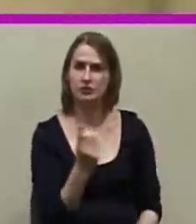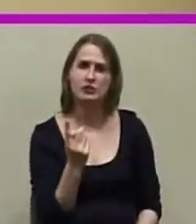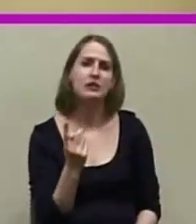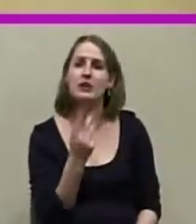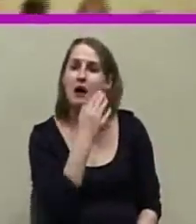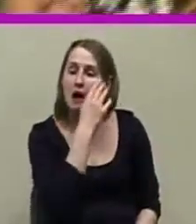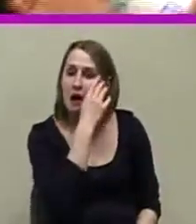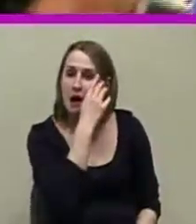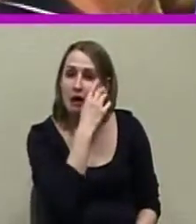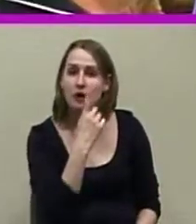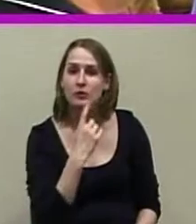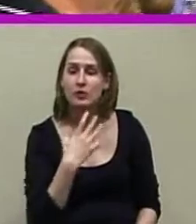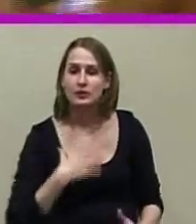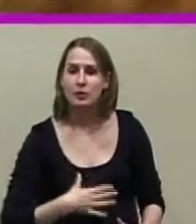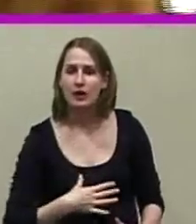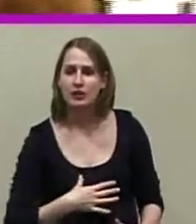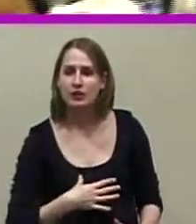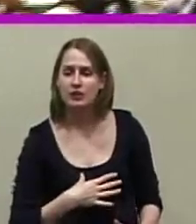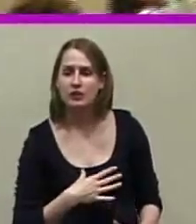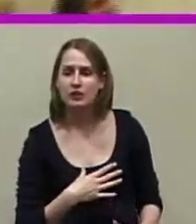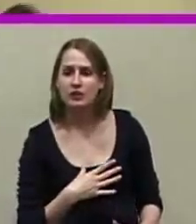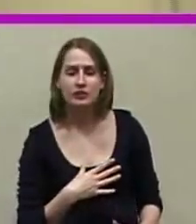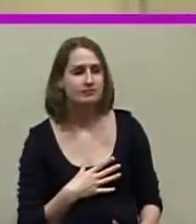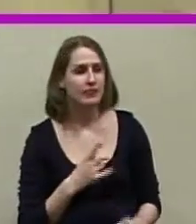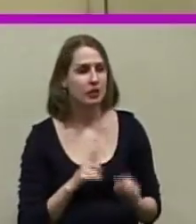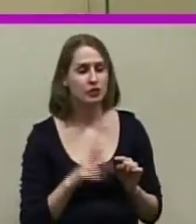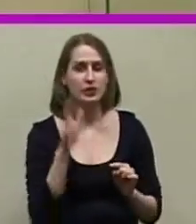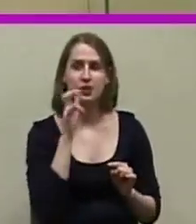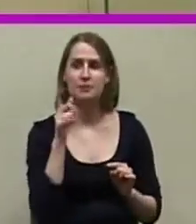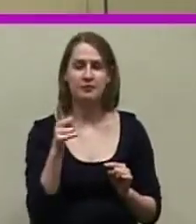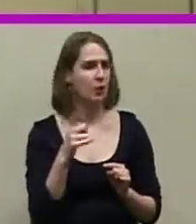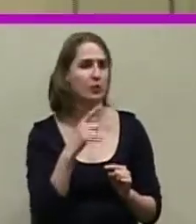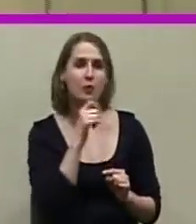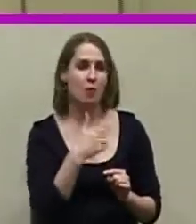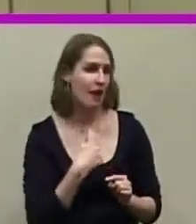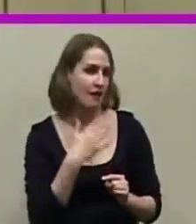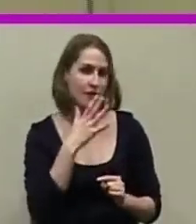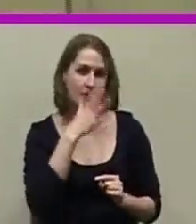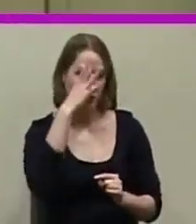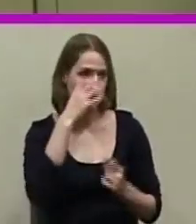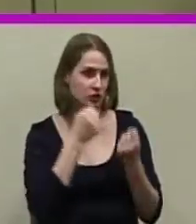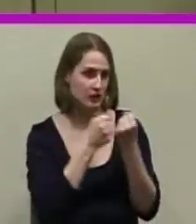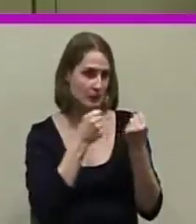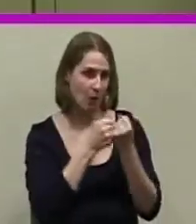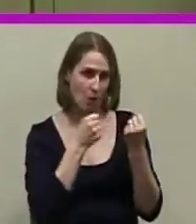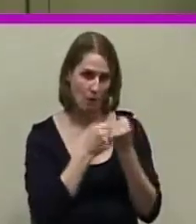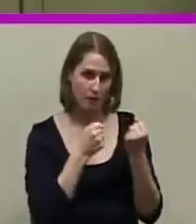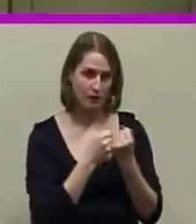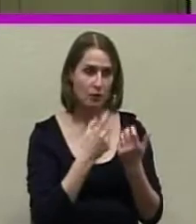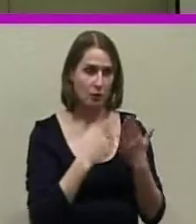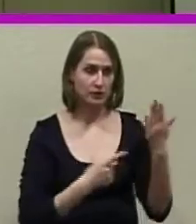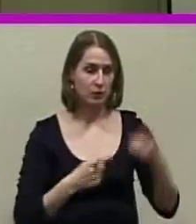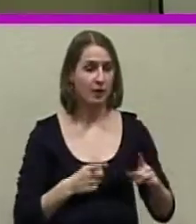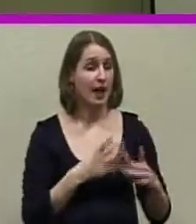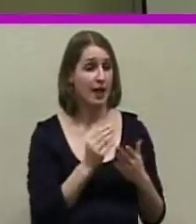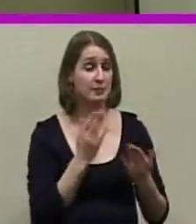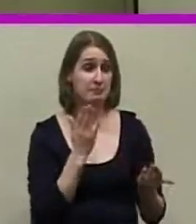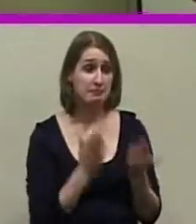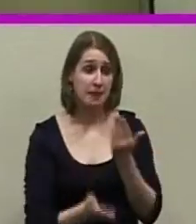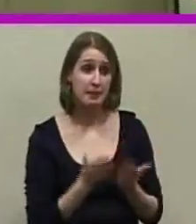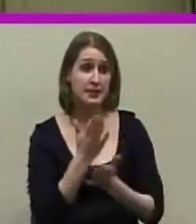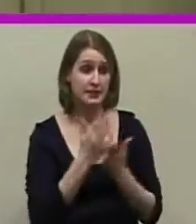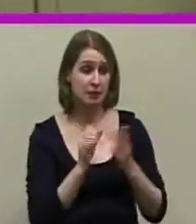from his parents. Okay, so one of the issues that we don't have parental support here, do we, in terms of what's going on? And there might be he may even be